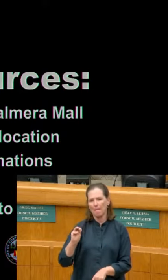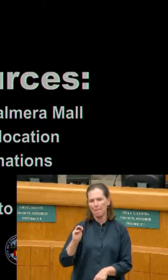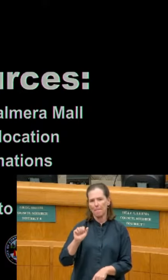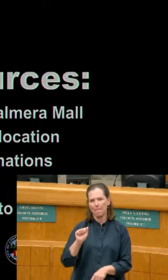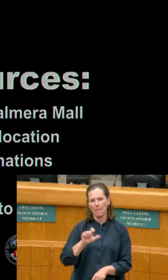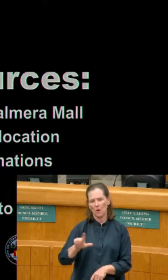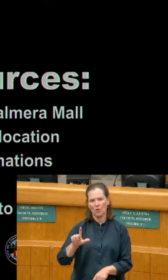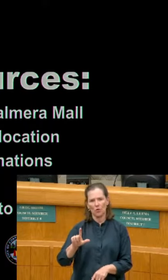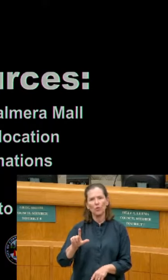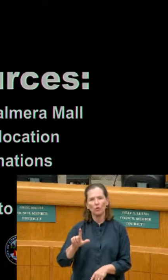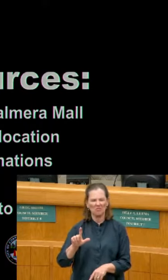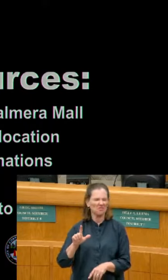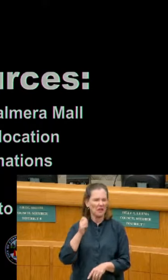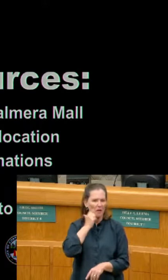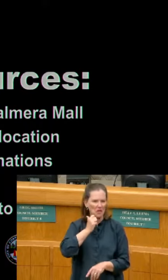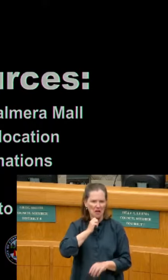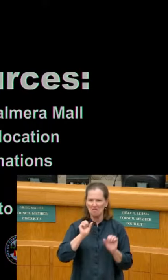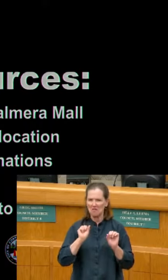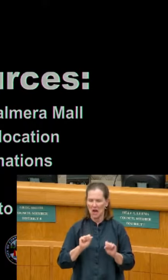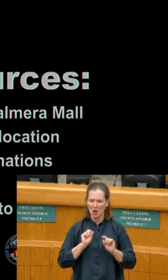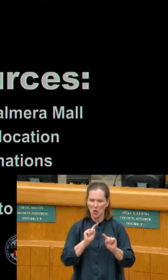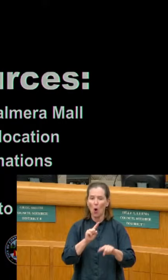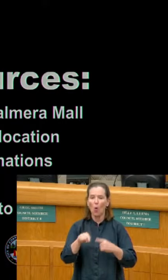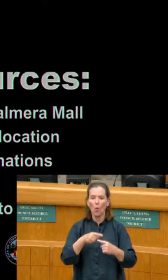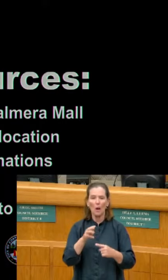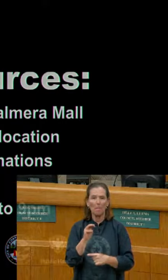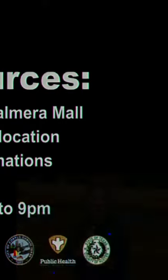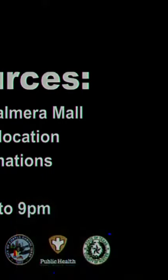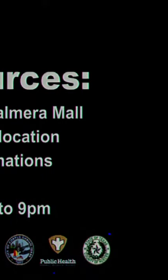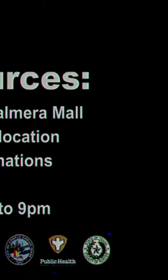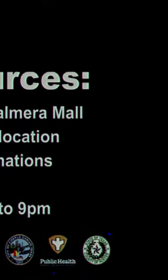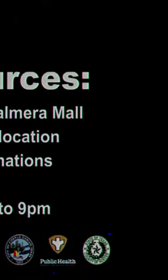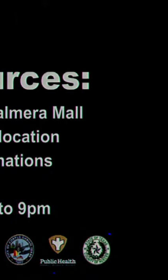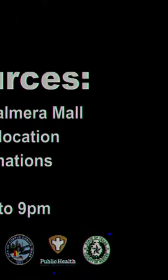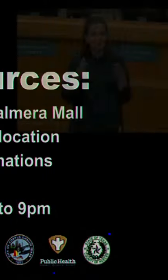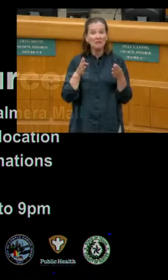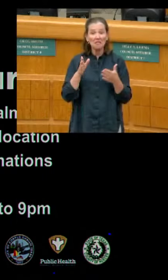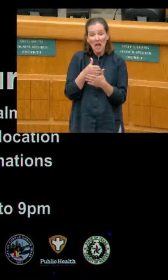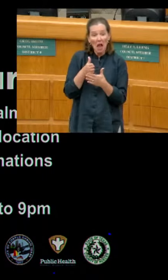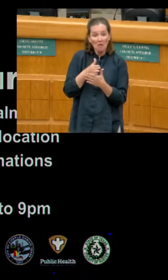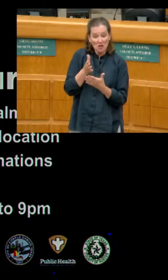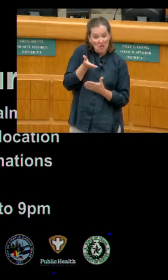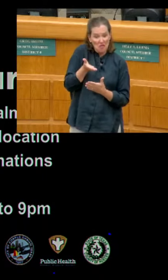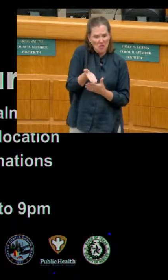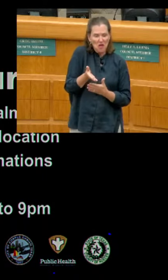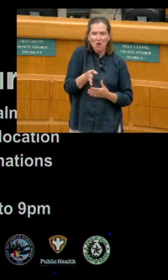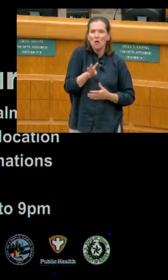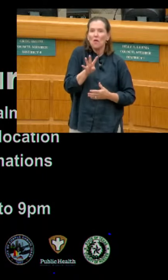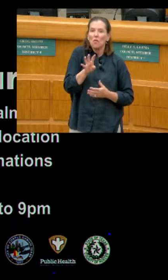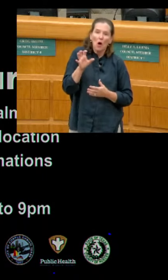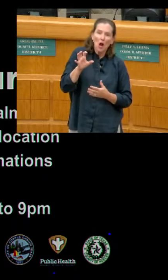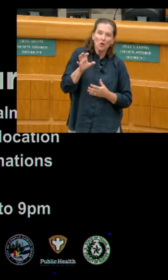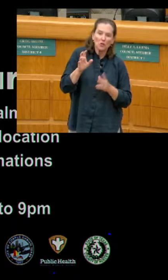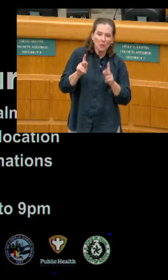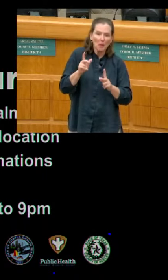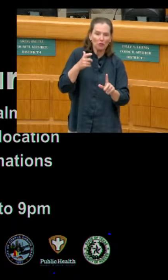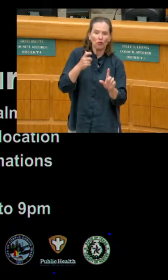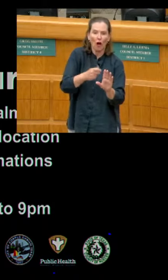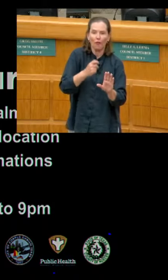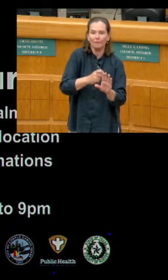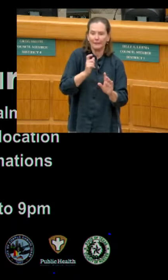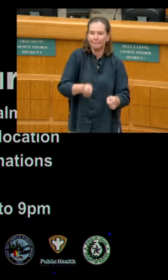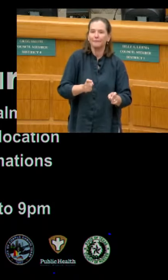hard to provide this vaccine to you. La Palmera Mall is averaging 400 daily vaccinations. You can find the clinic at the